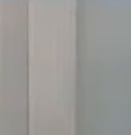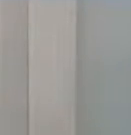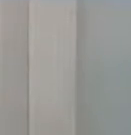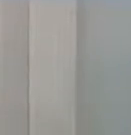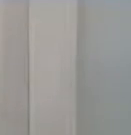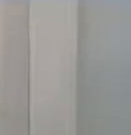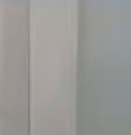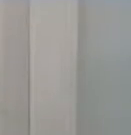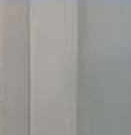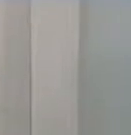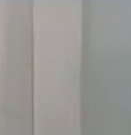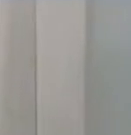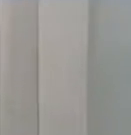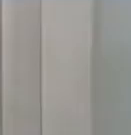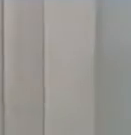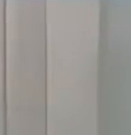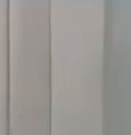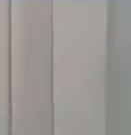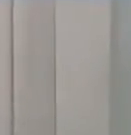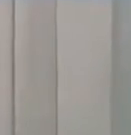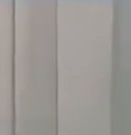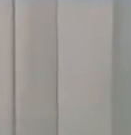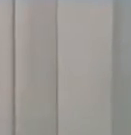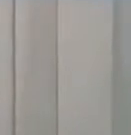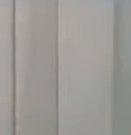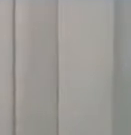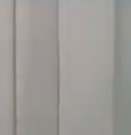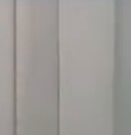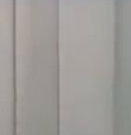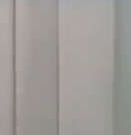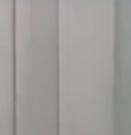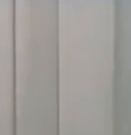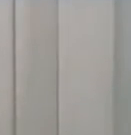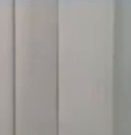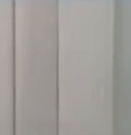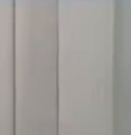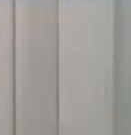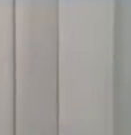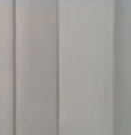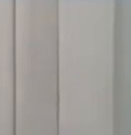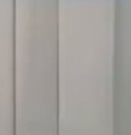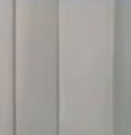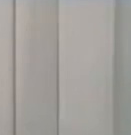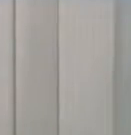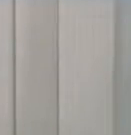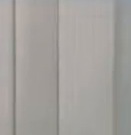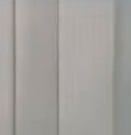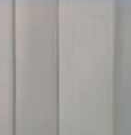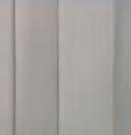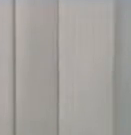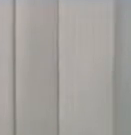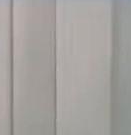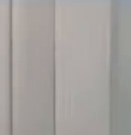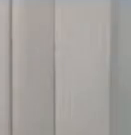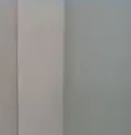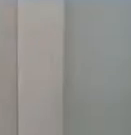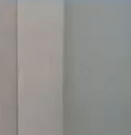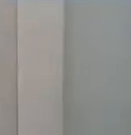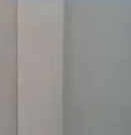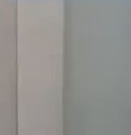Ever turn a was in a Bible, so I tell you, say, Christian food, the kind of one soon, a media rabbiara. In Acts chapter 2, verse 42,